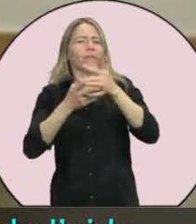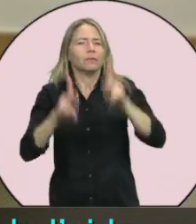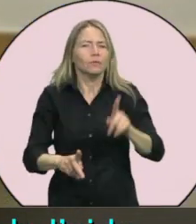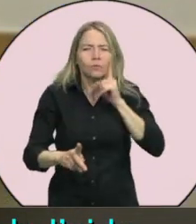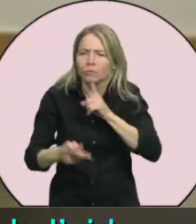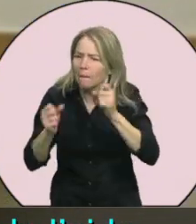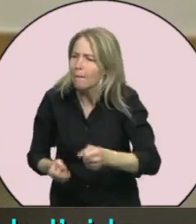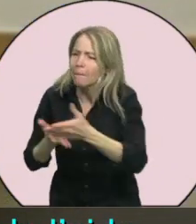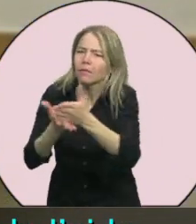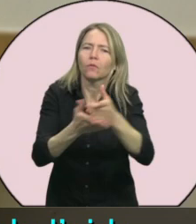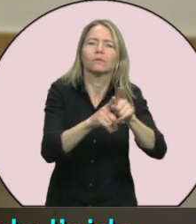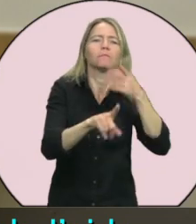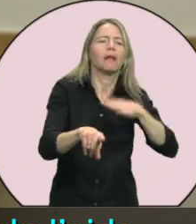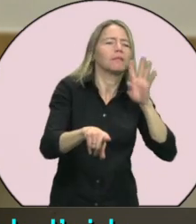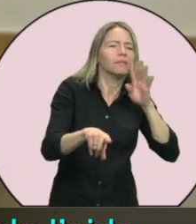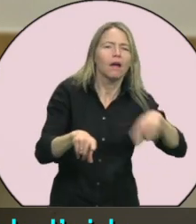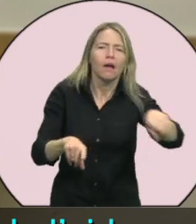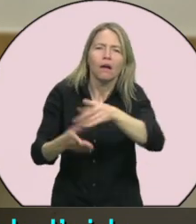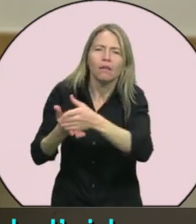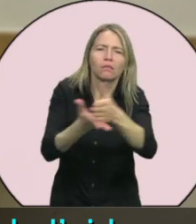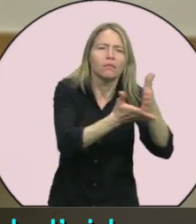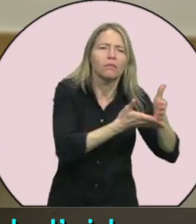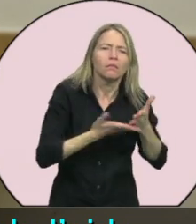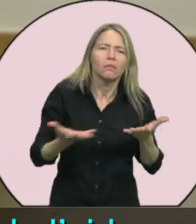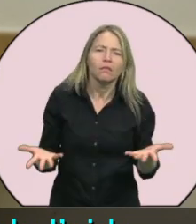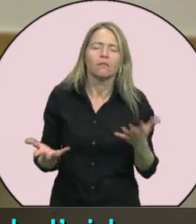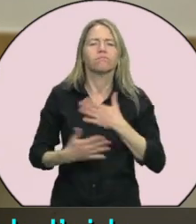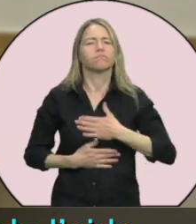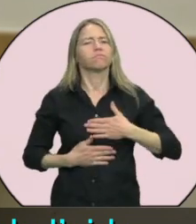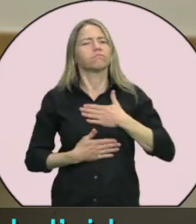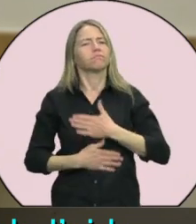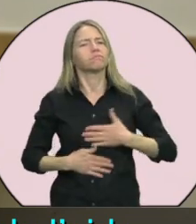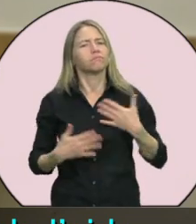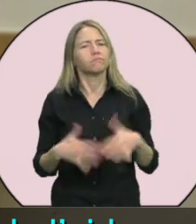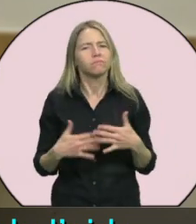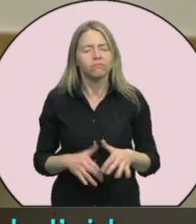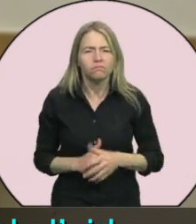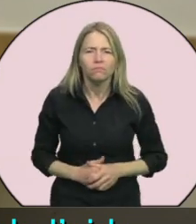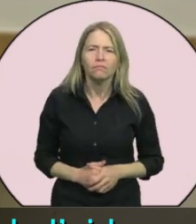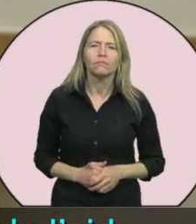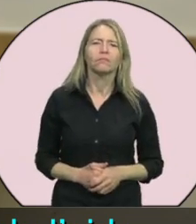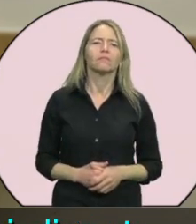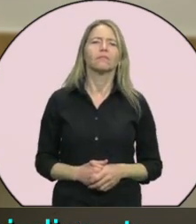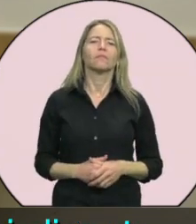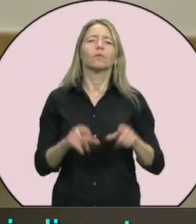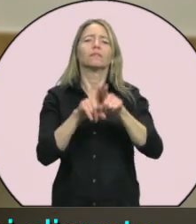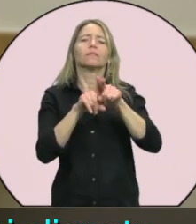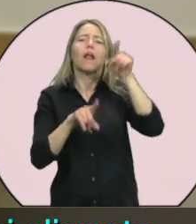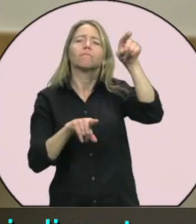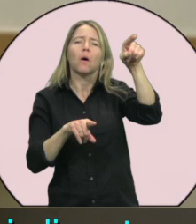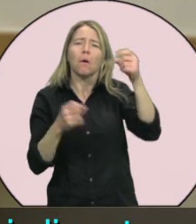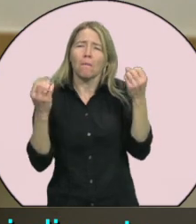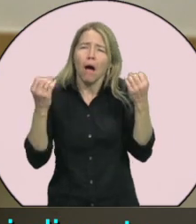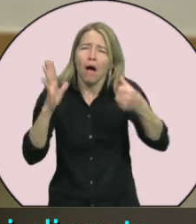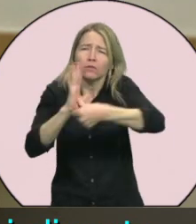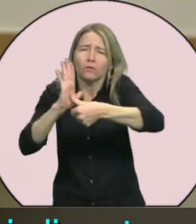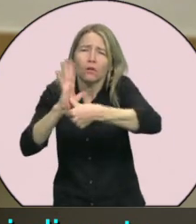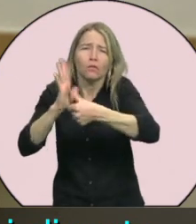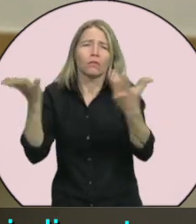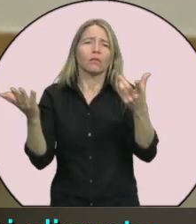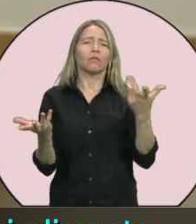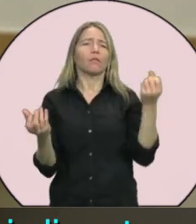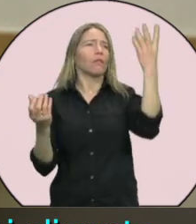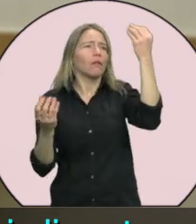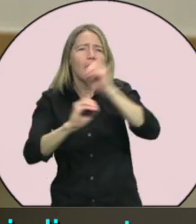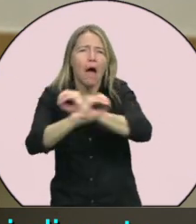start getting help for hearing impaired, at least hearing impaired, the deaf people. They don't even have